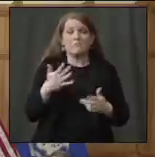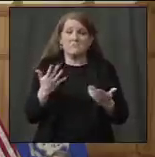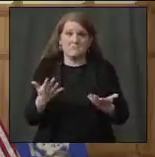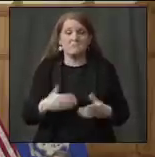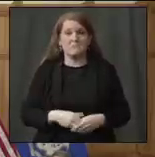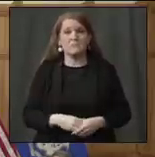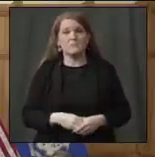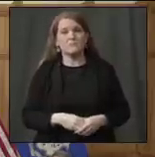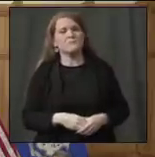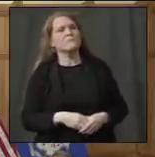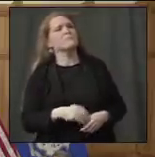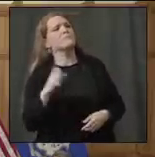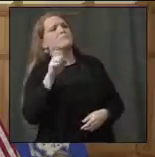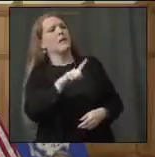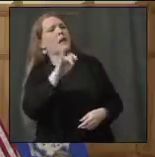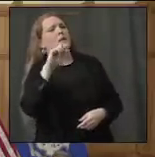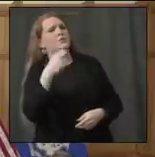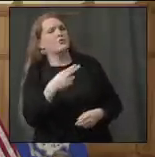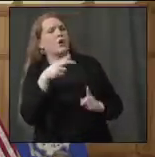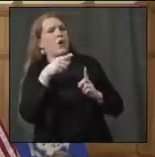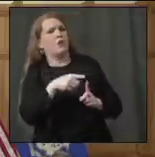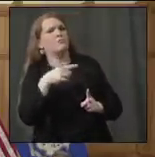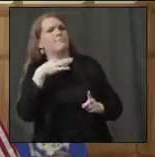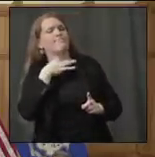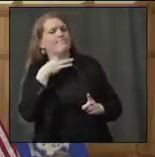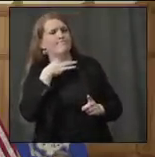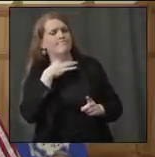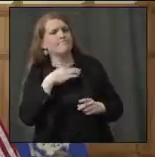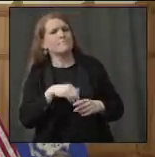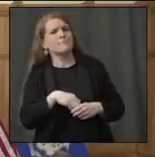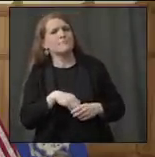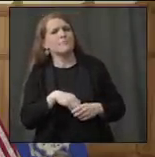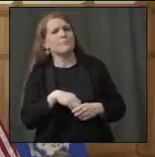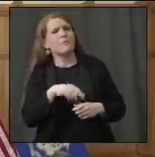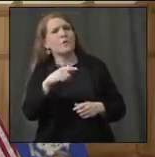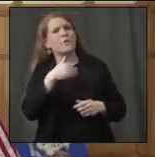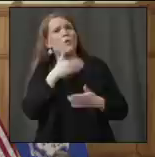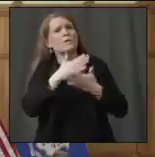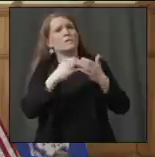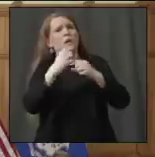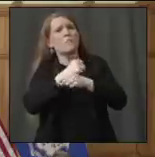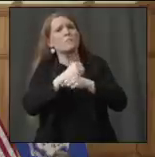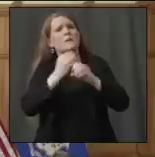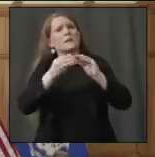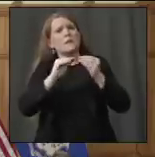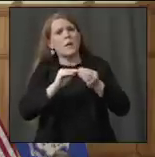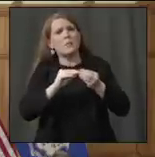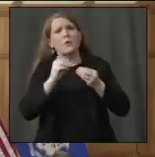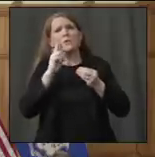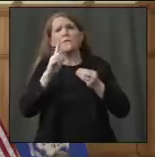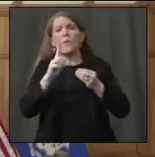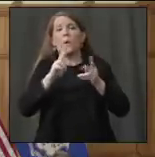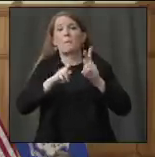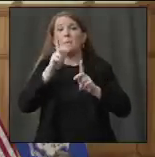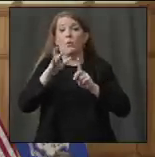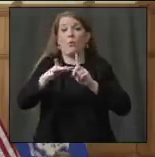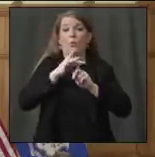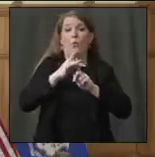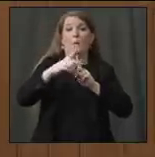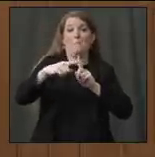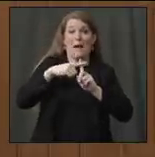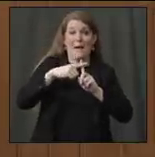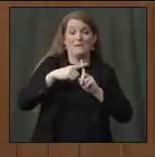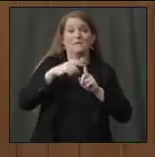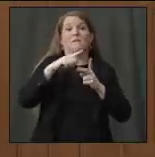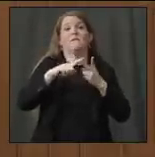do you have any data on cases and/or deaths in assisted living facilities at this point? We're working